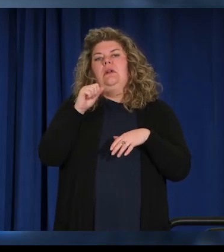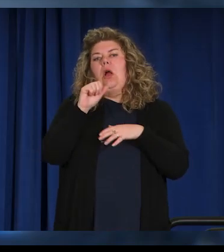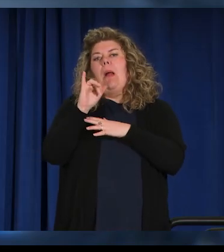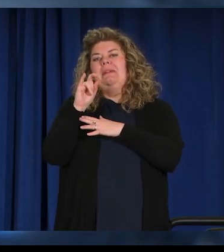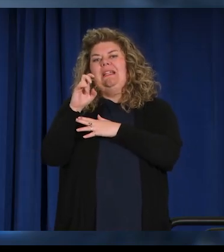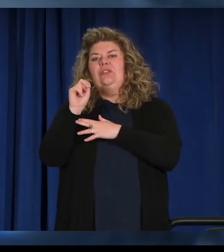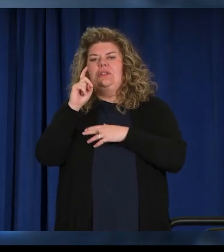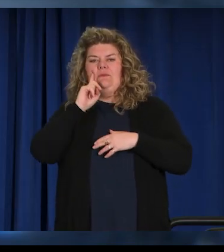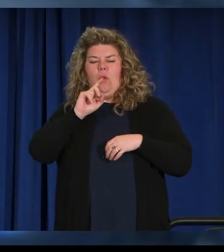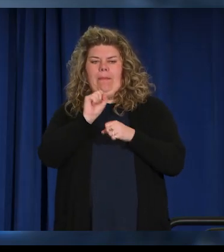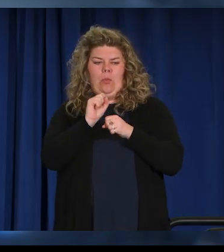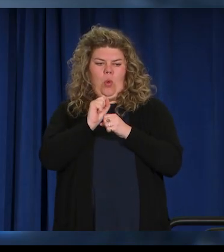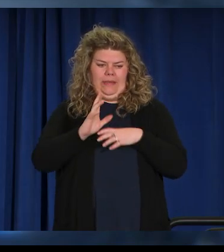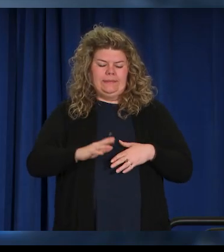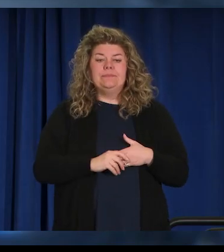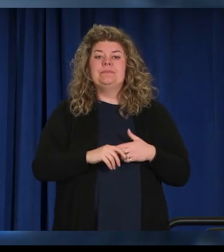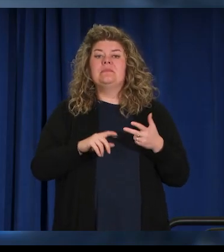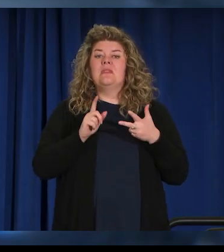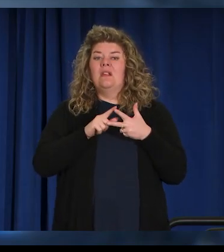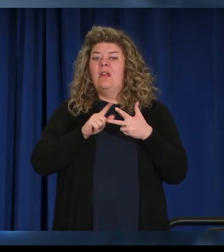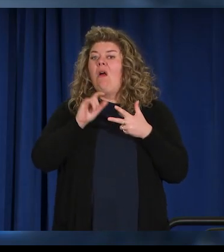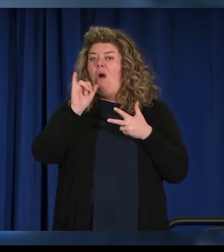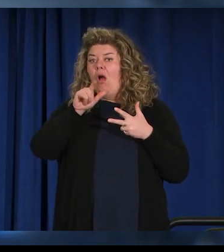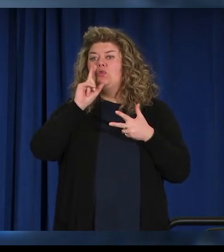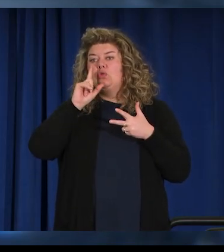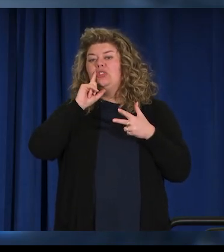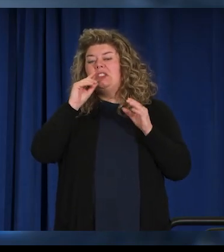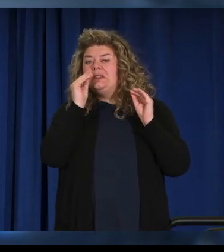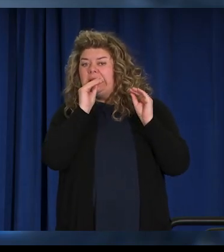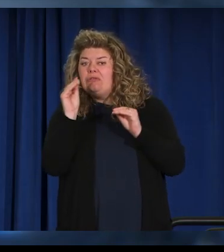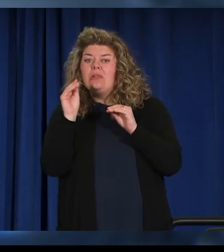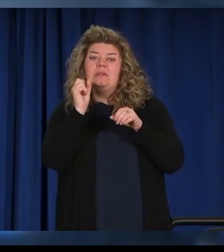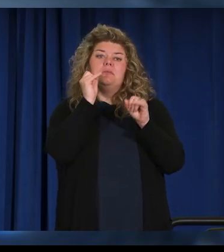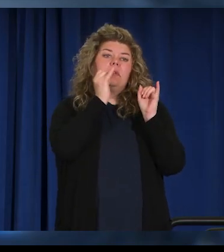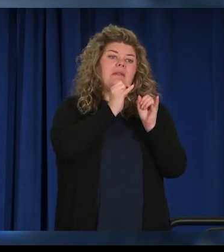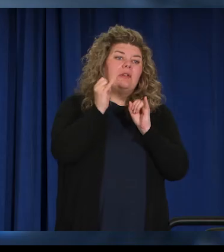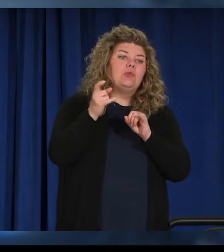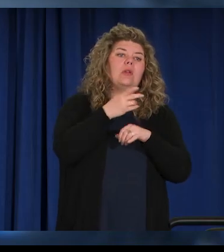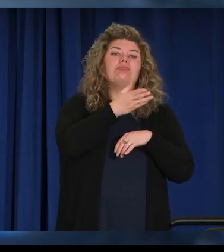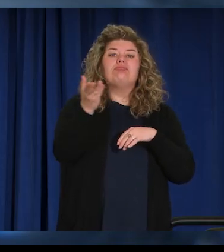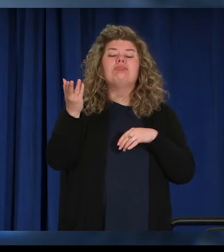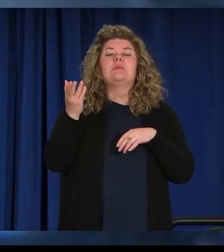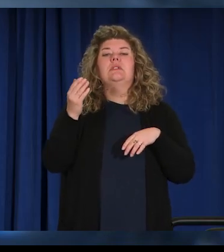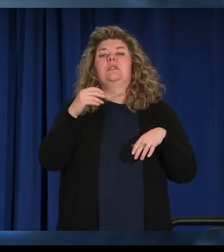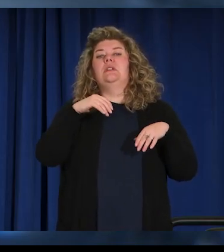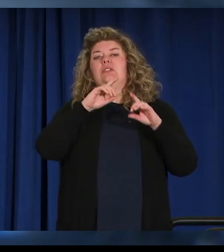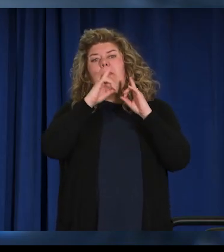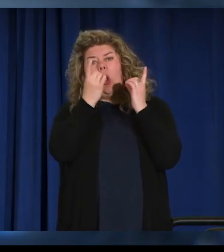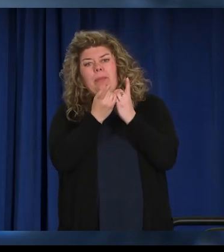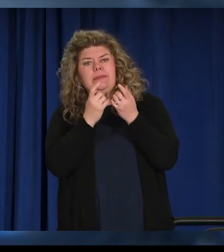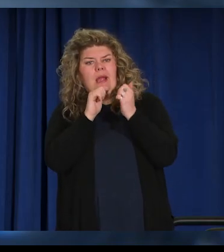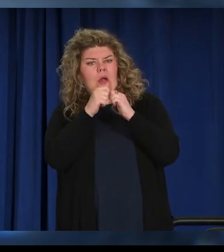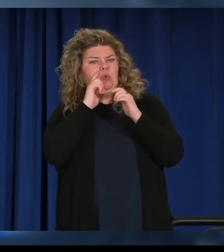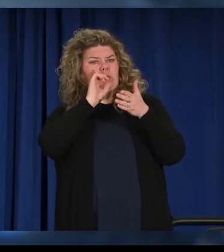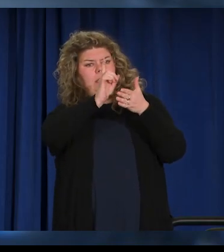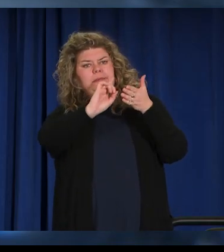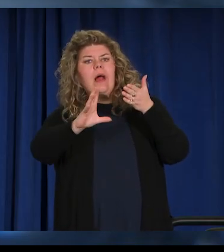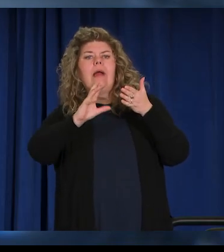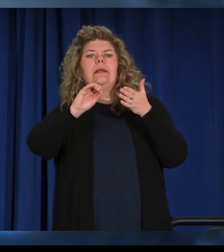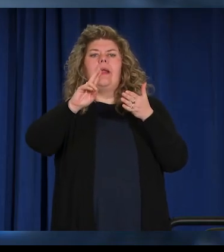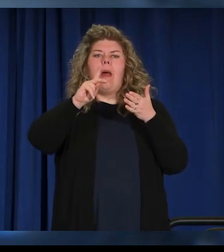employees. In addition, she educates individual employees and departments on designing and